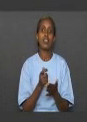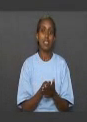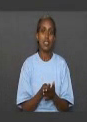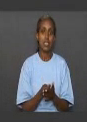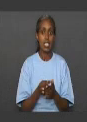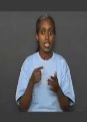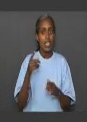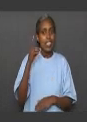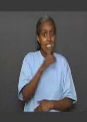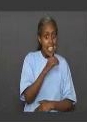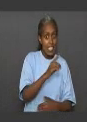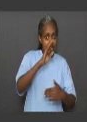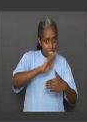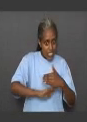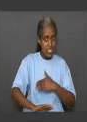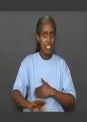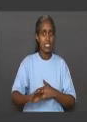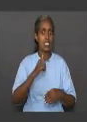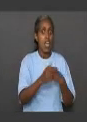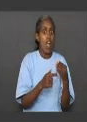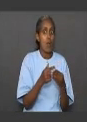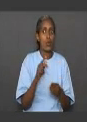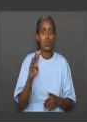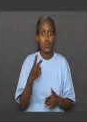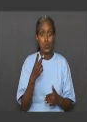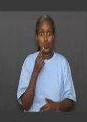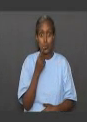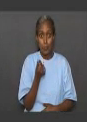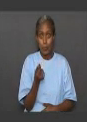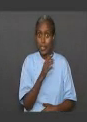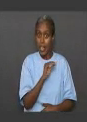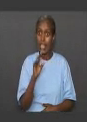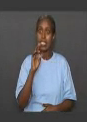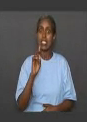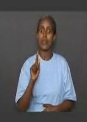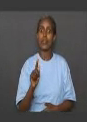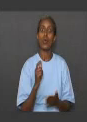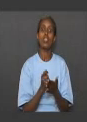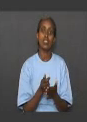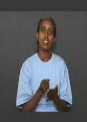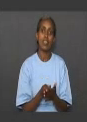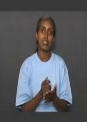Daily interest yields about 2 bir and 71 cents.